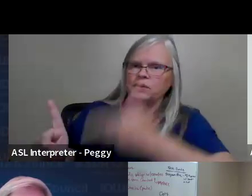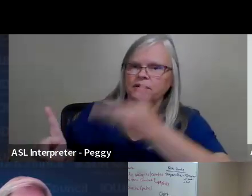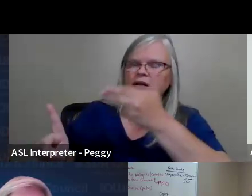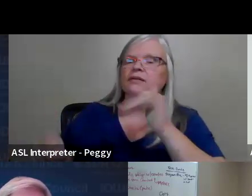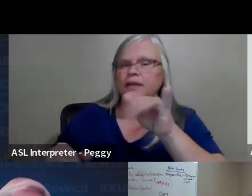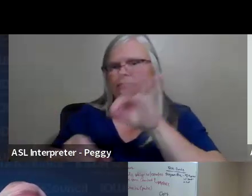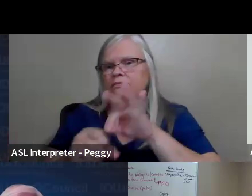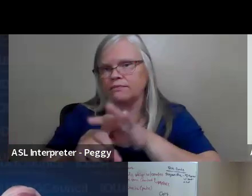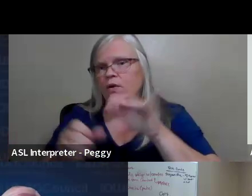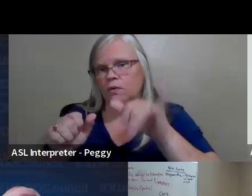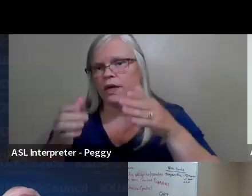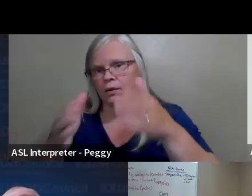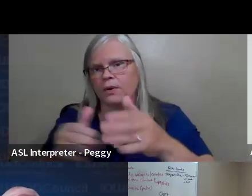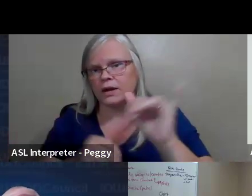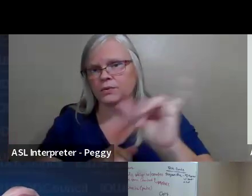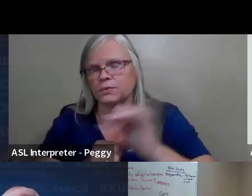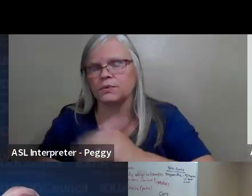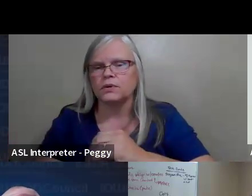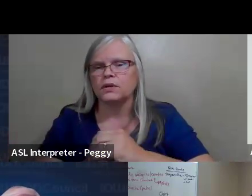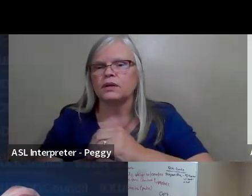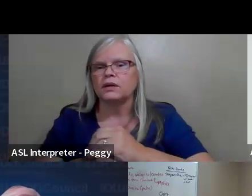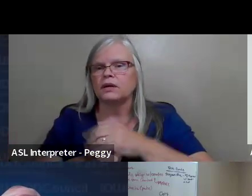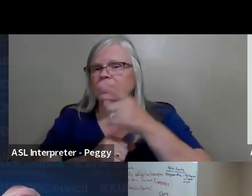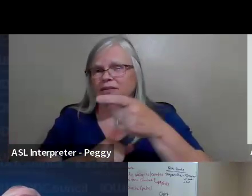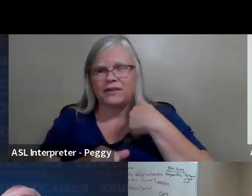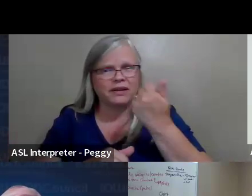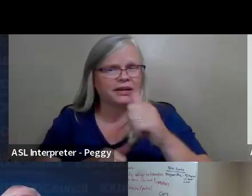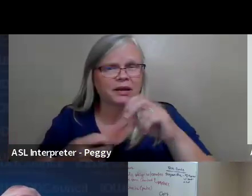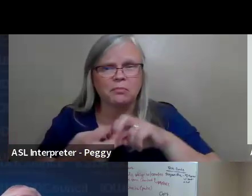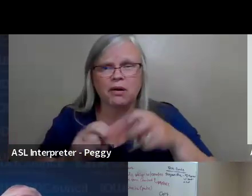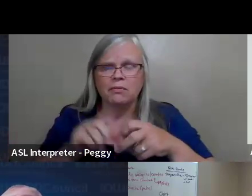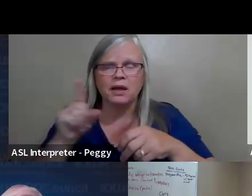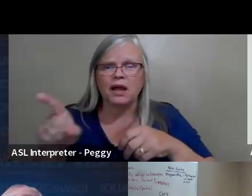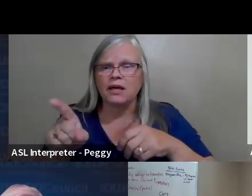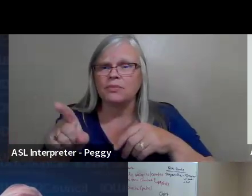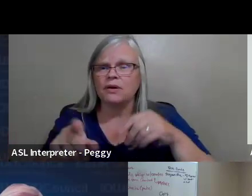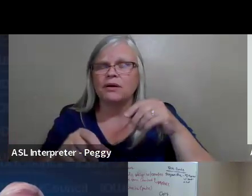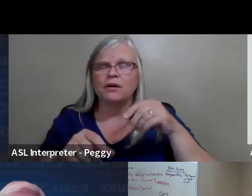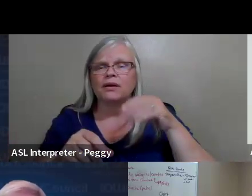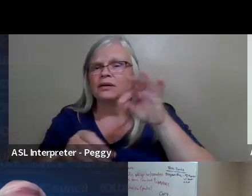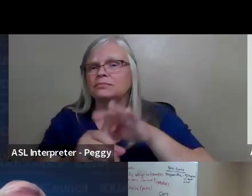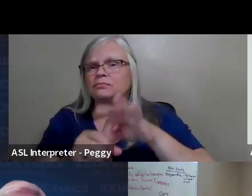that way. If you run into any issues at the polling place for whatever reason,